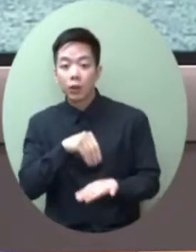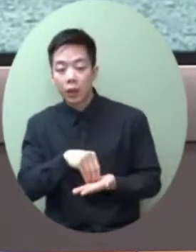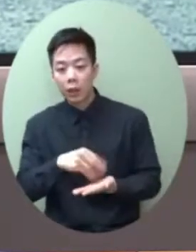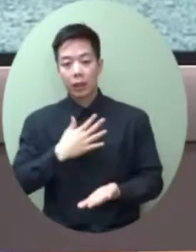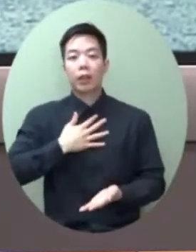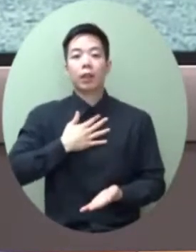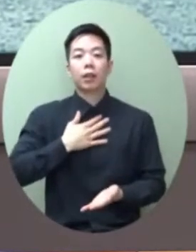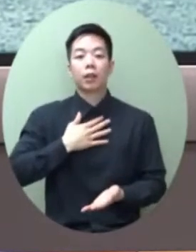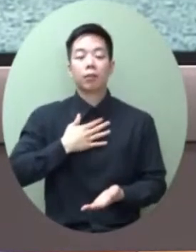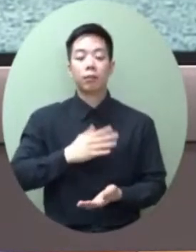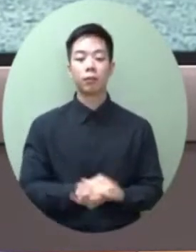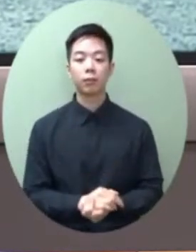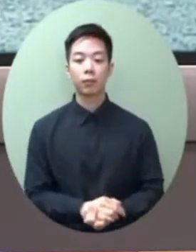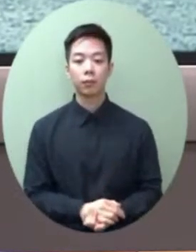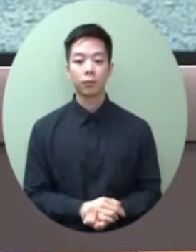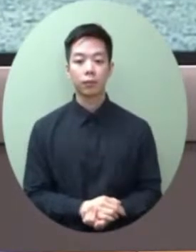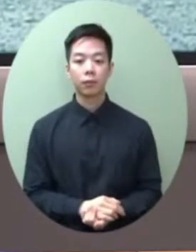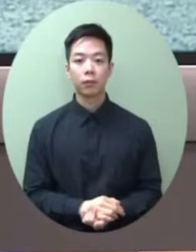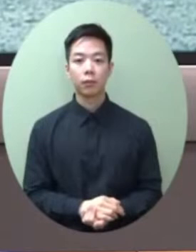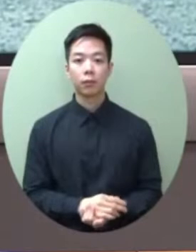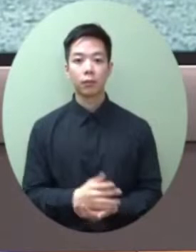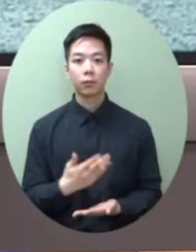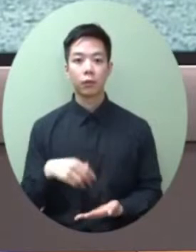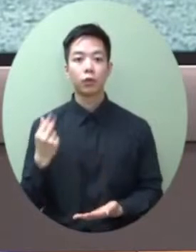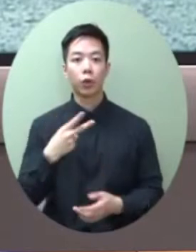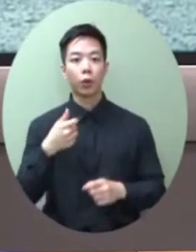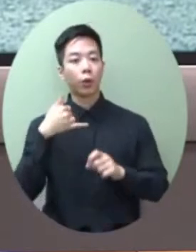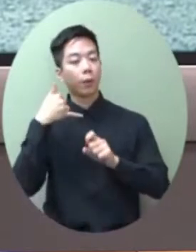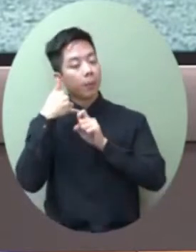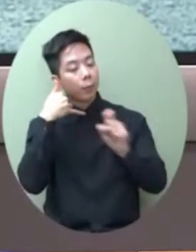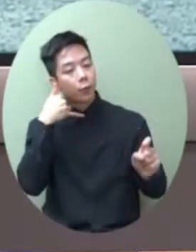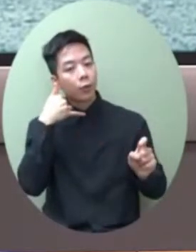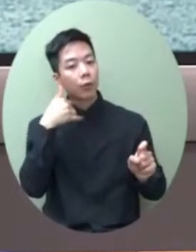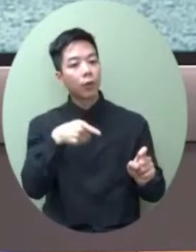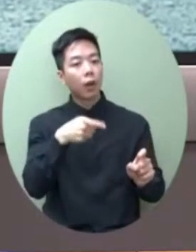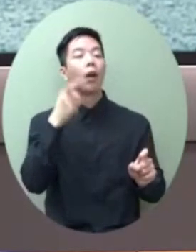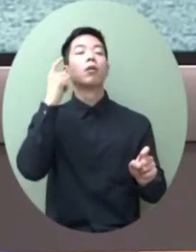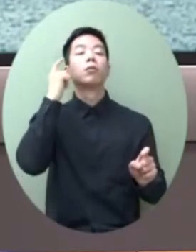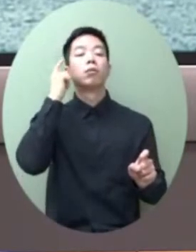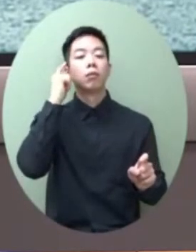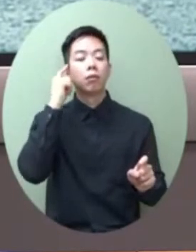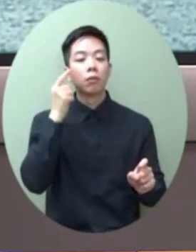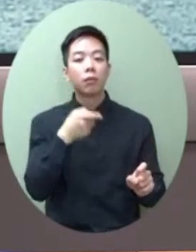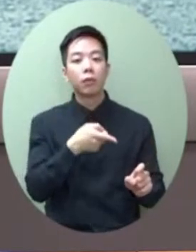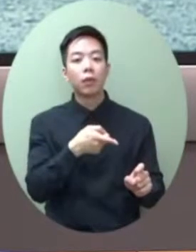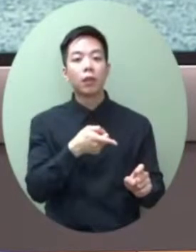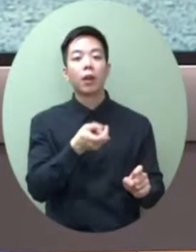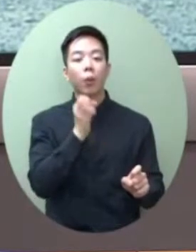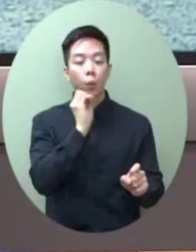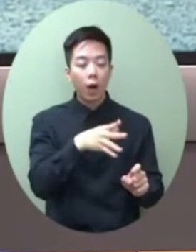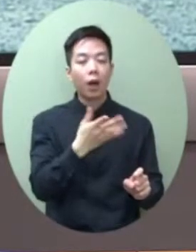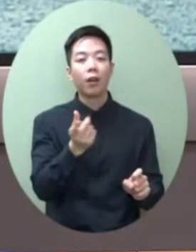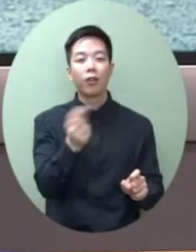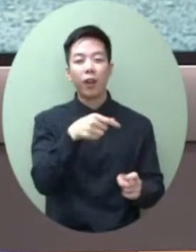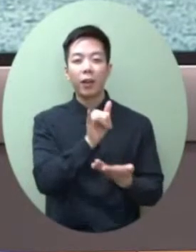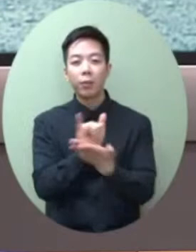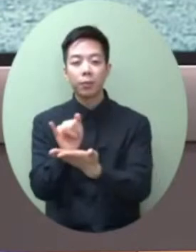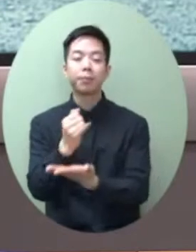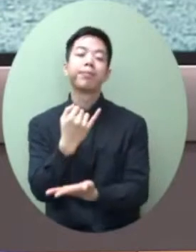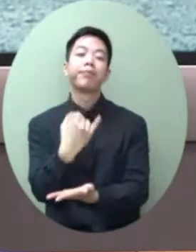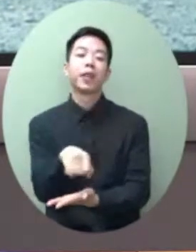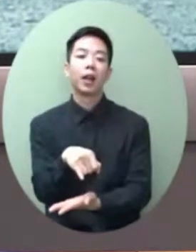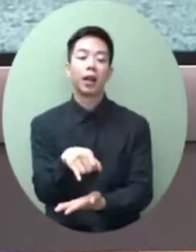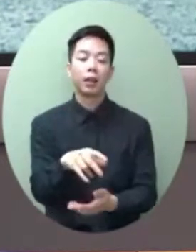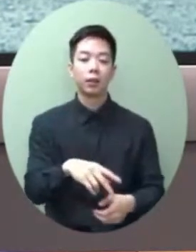they found themselves to be preliminary positives, they were worried. Therefore, we got in touch with them and aware that